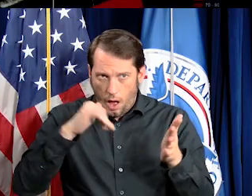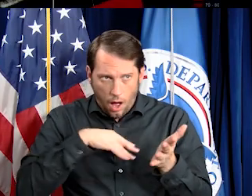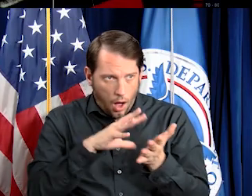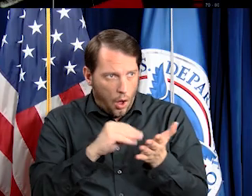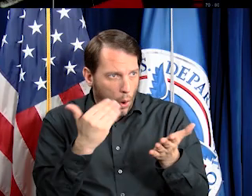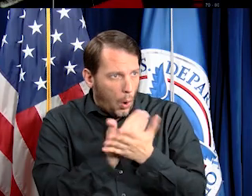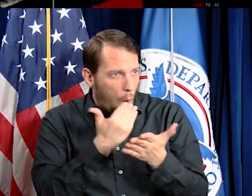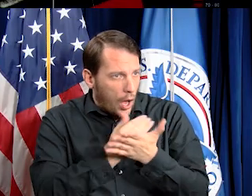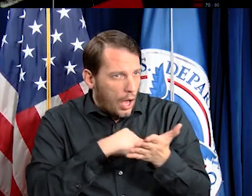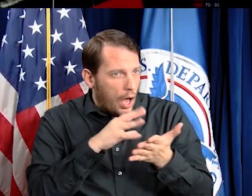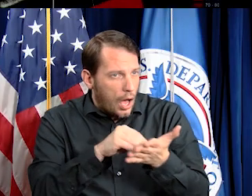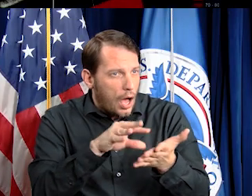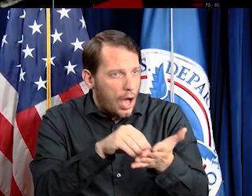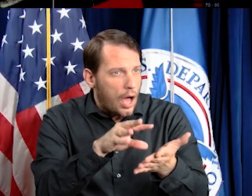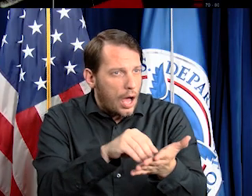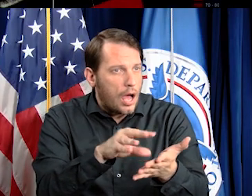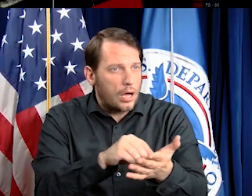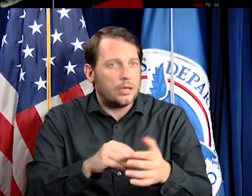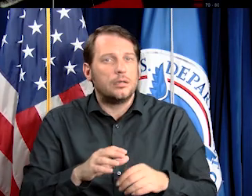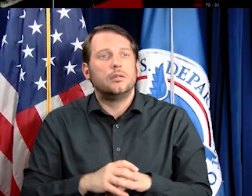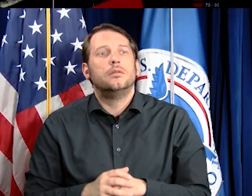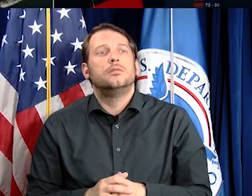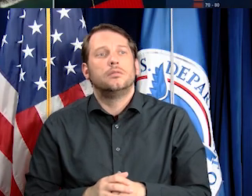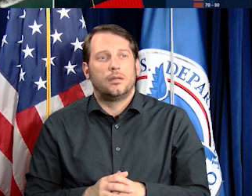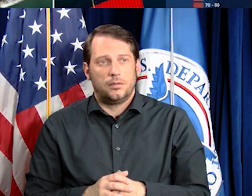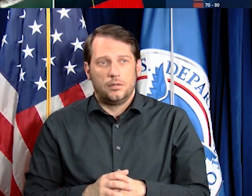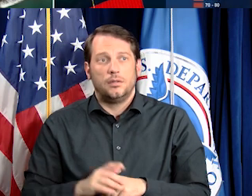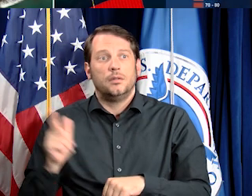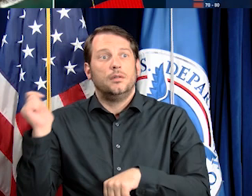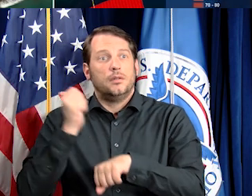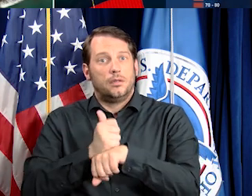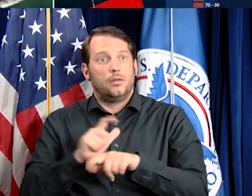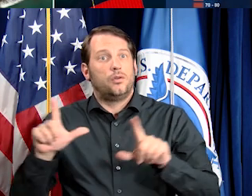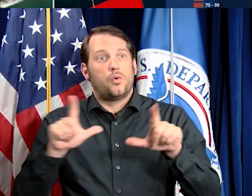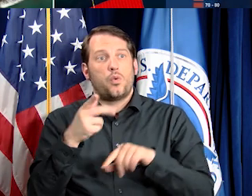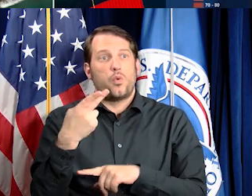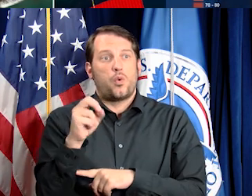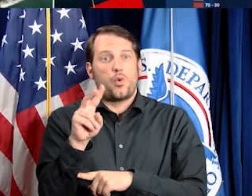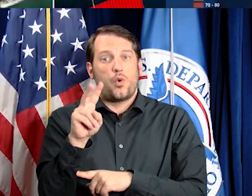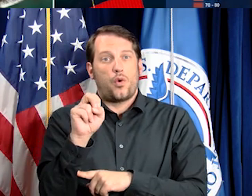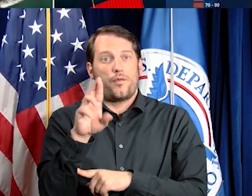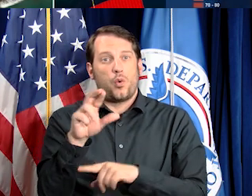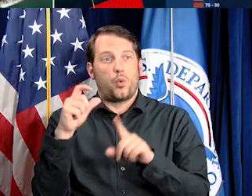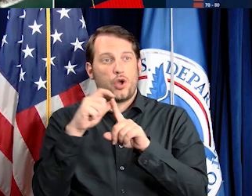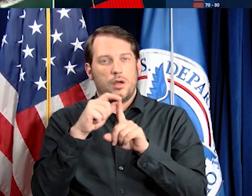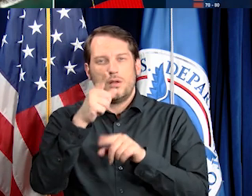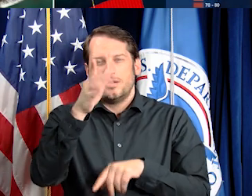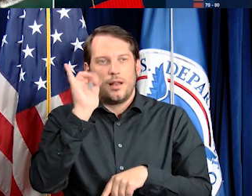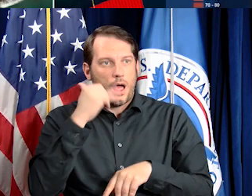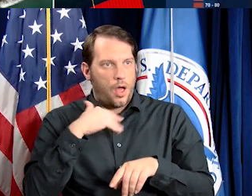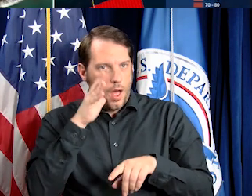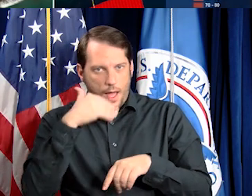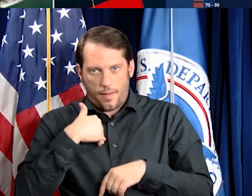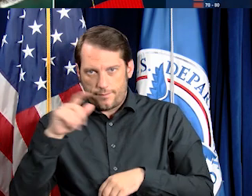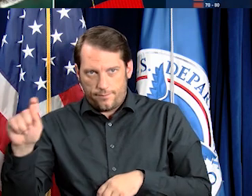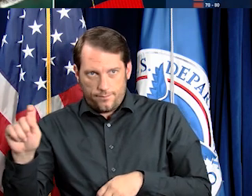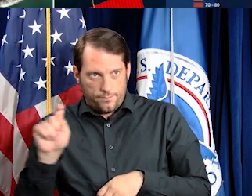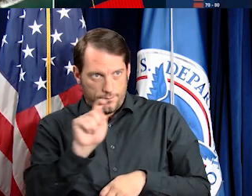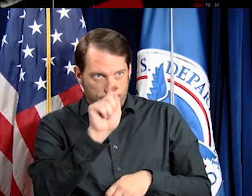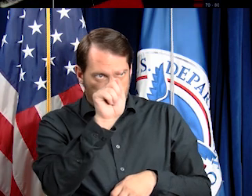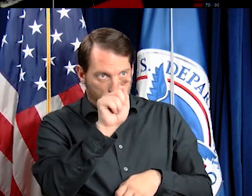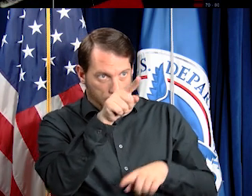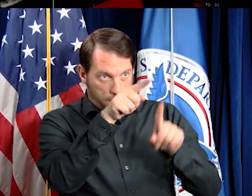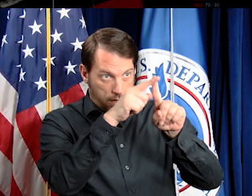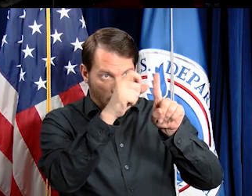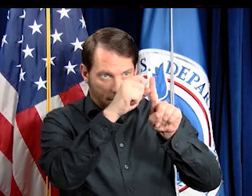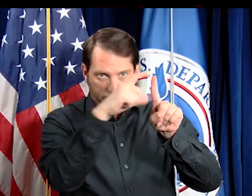created this tool where if you hover over these certain terms, it creates a pop-up box of an image and description and explains what these terms